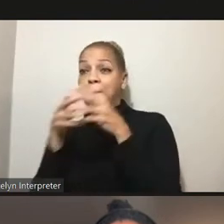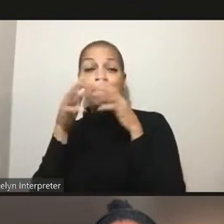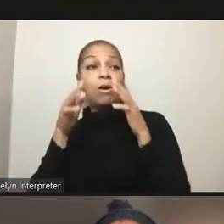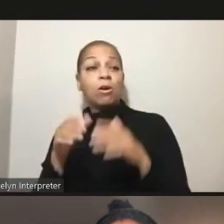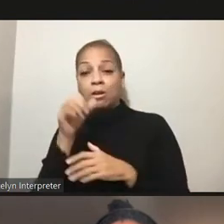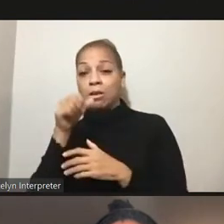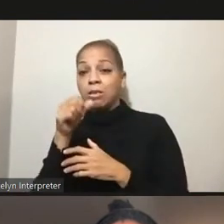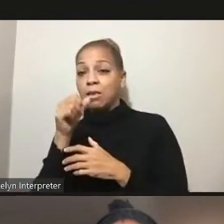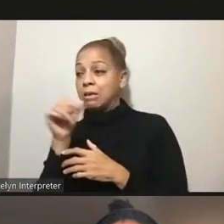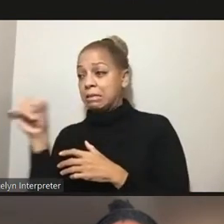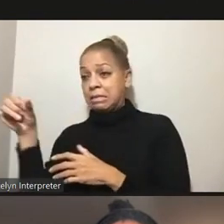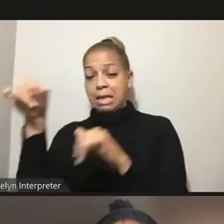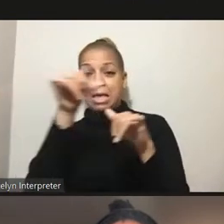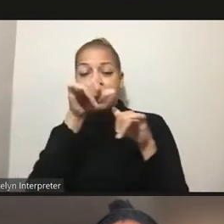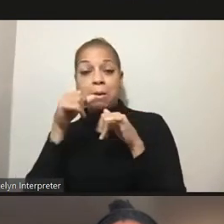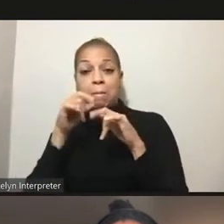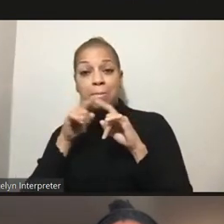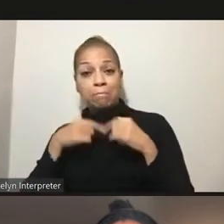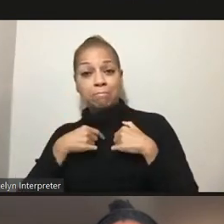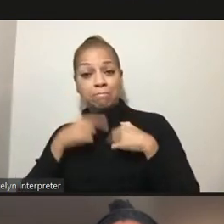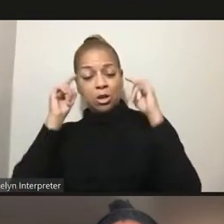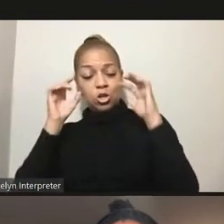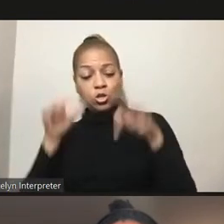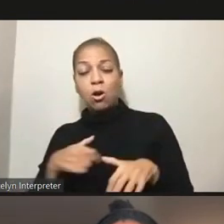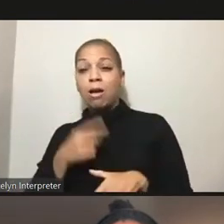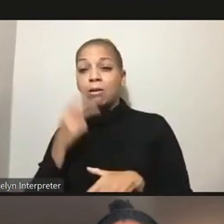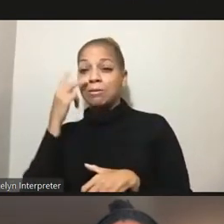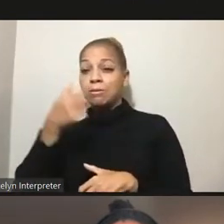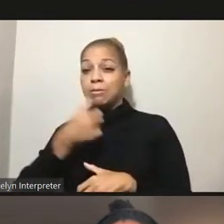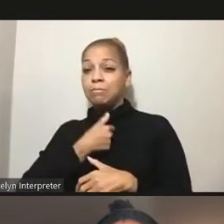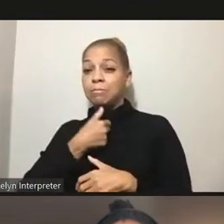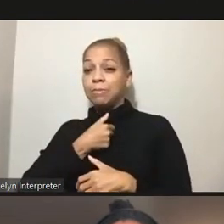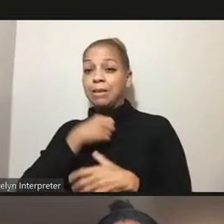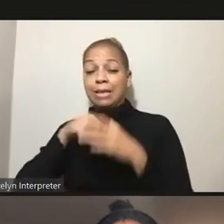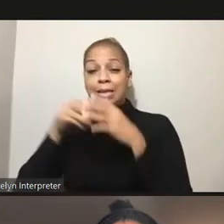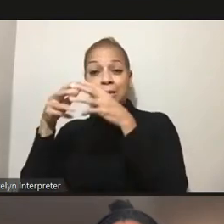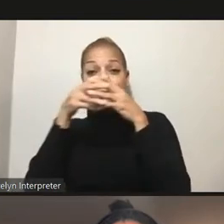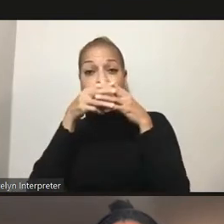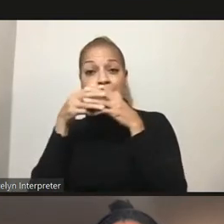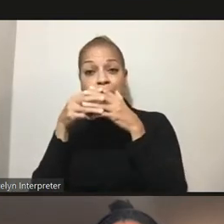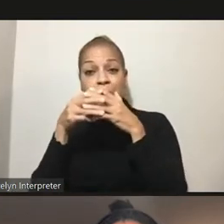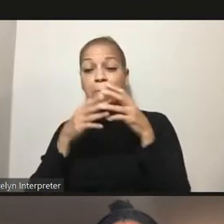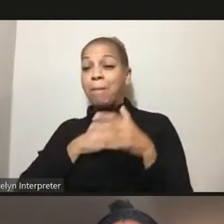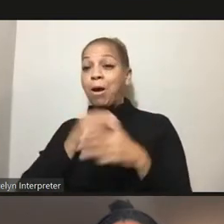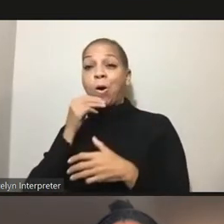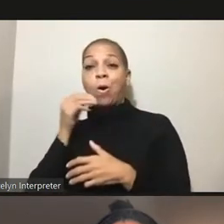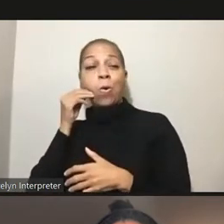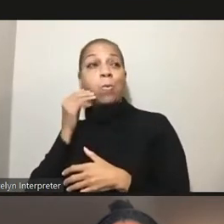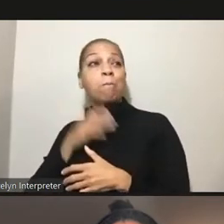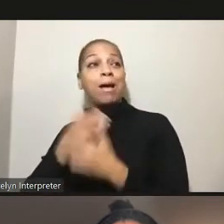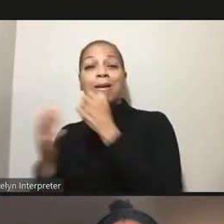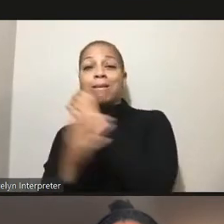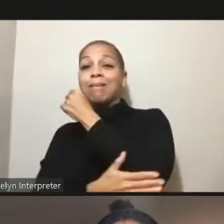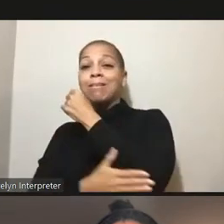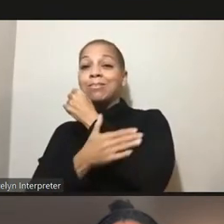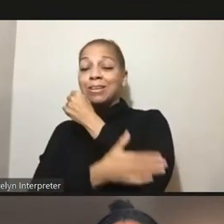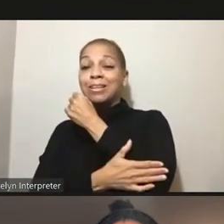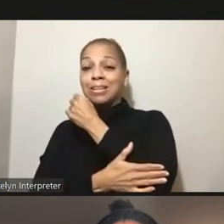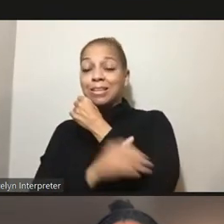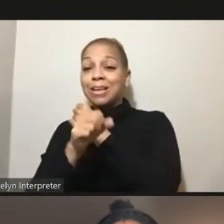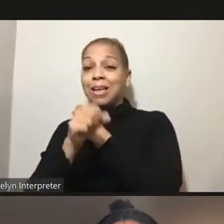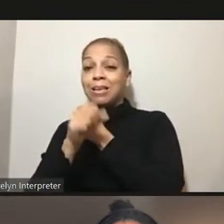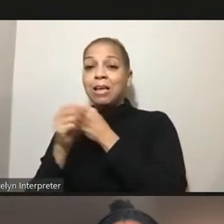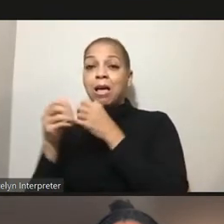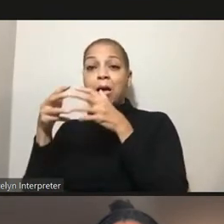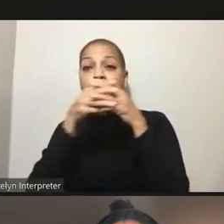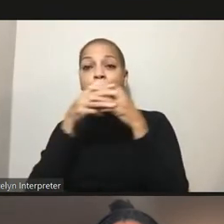me is that I can see myself in America. It is my home, it is my country. America